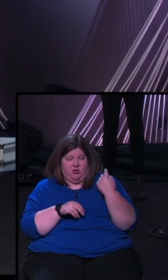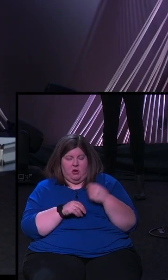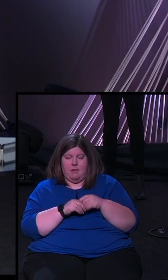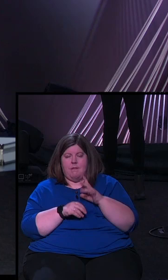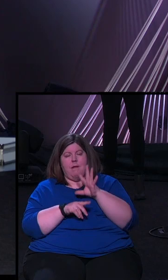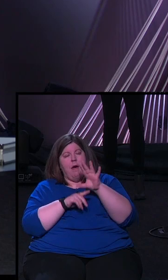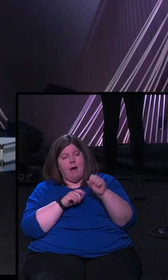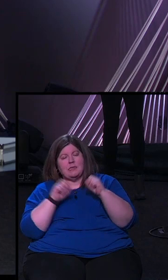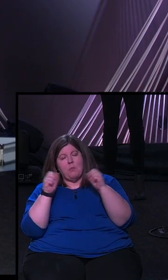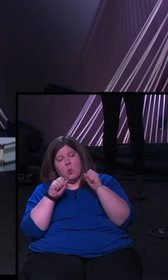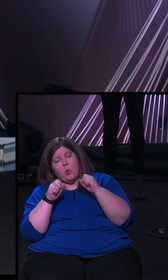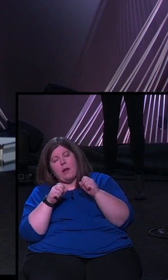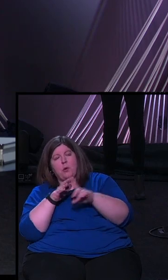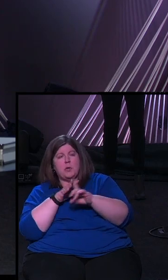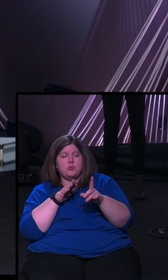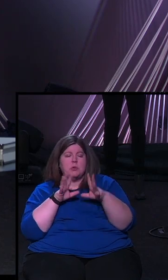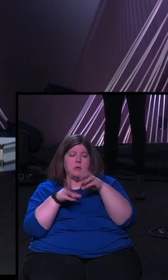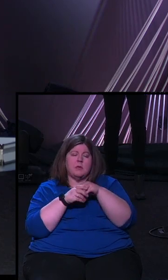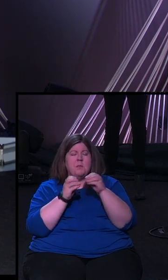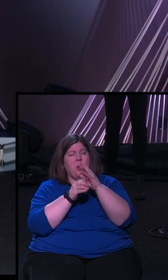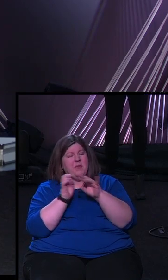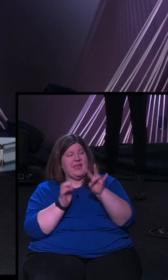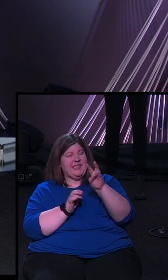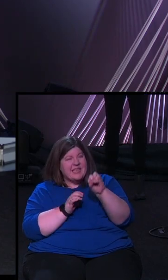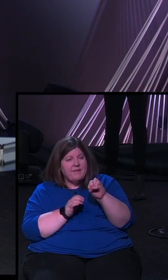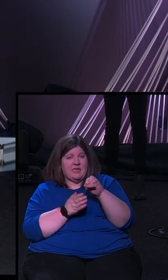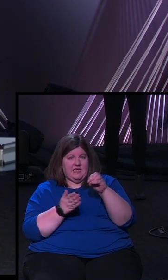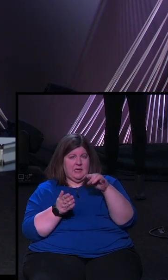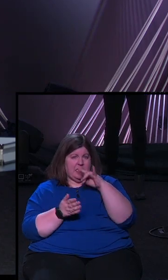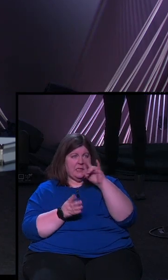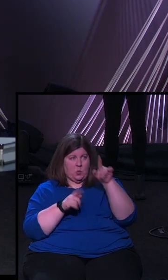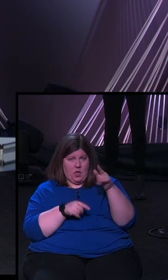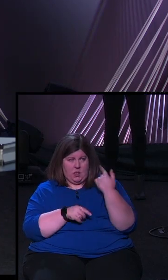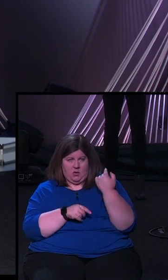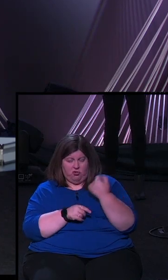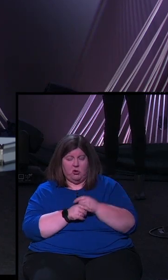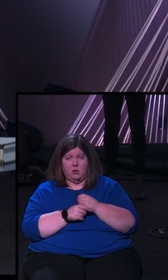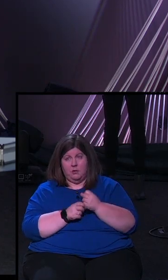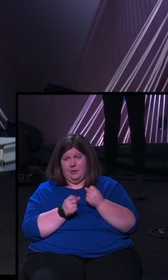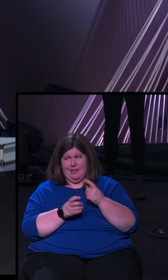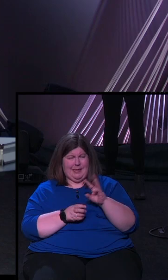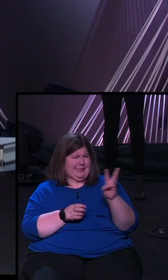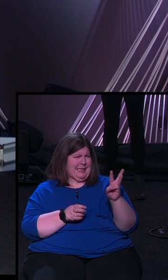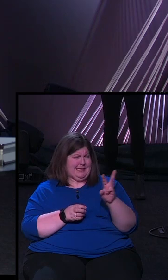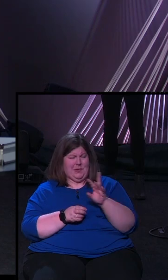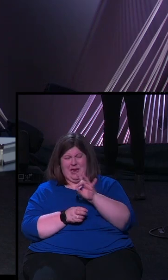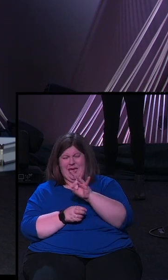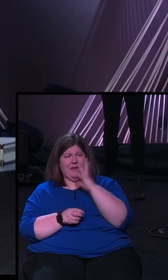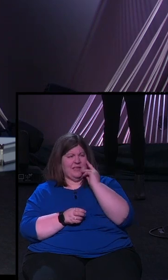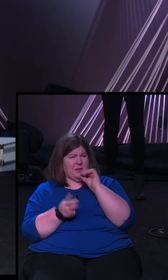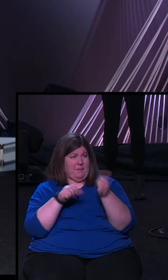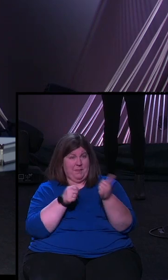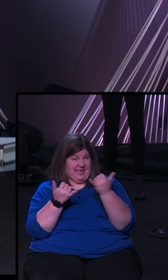winter retreat participation. I think we had over 70 kids that actually went on a winter retreat this last year. A bunch of them, I think 6 or 8, have been baptized